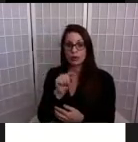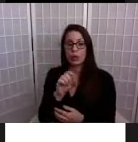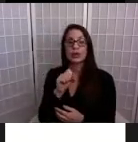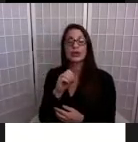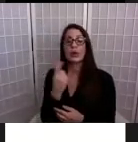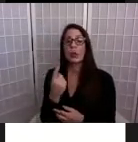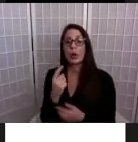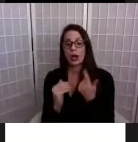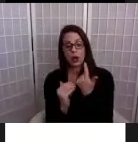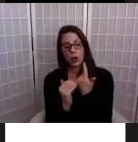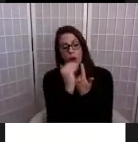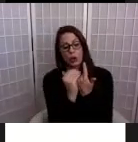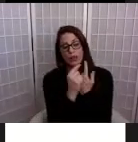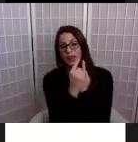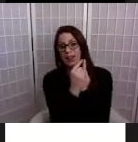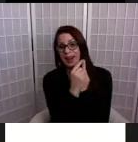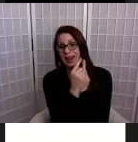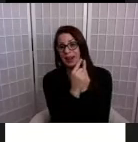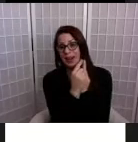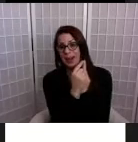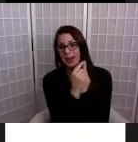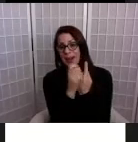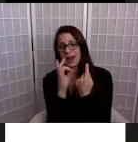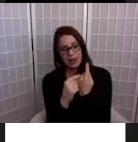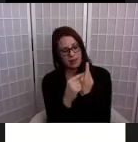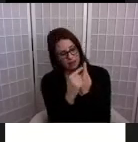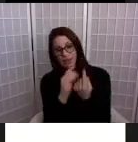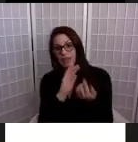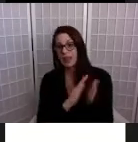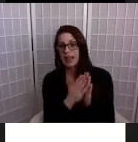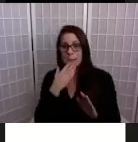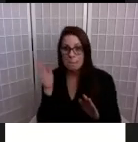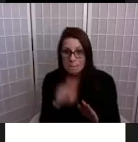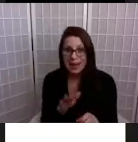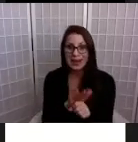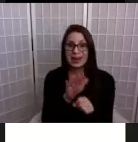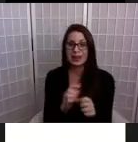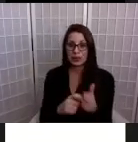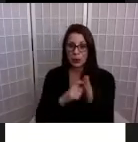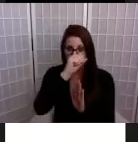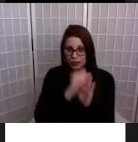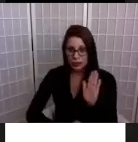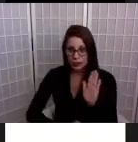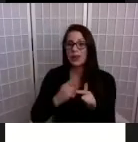your nail, those joints, if they get bad enough that they need surgery, we generally fuse them.